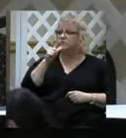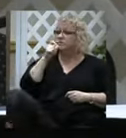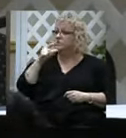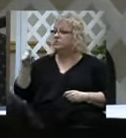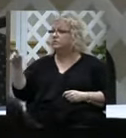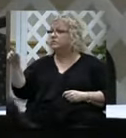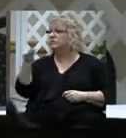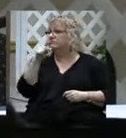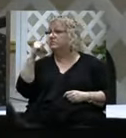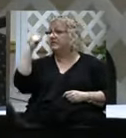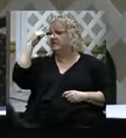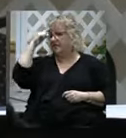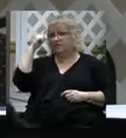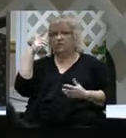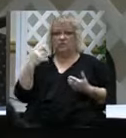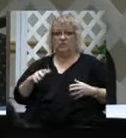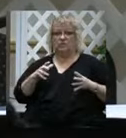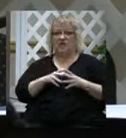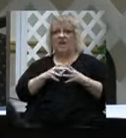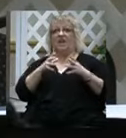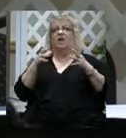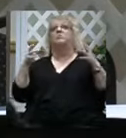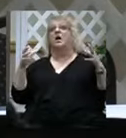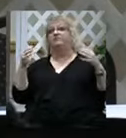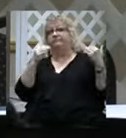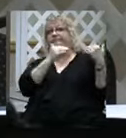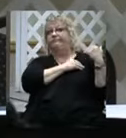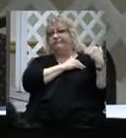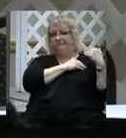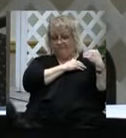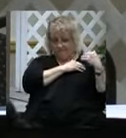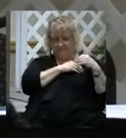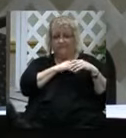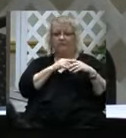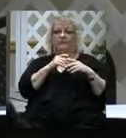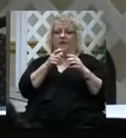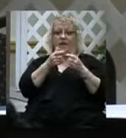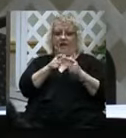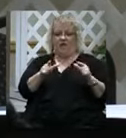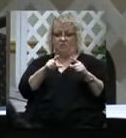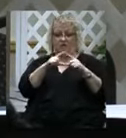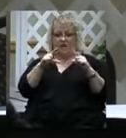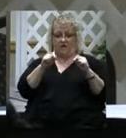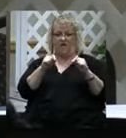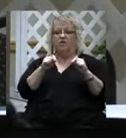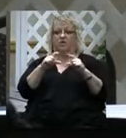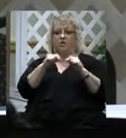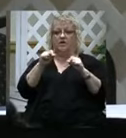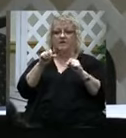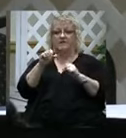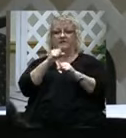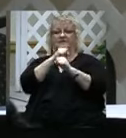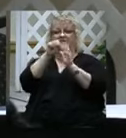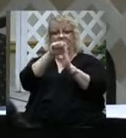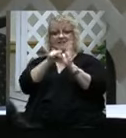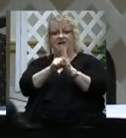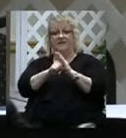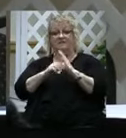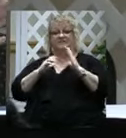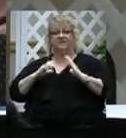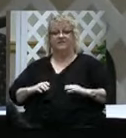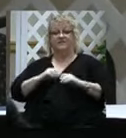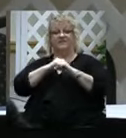who think this is too much, we got the language ID card text from the State Civil Defense Office. We